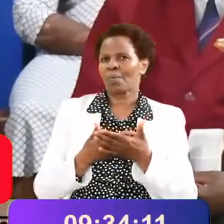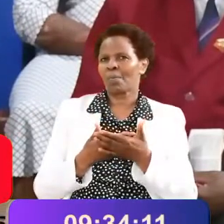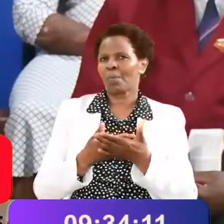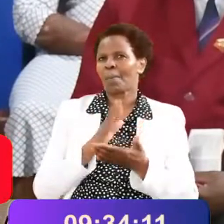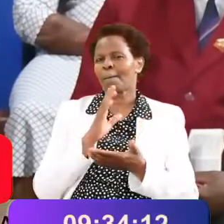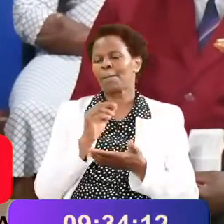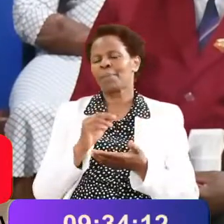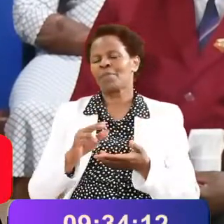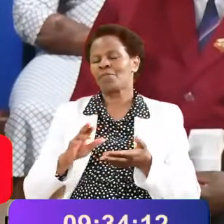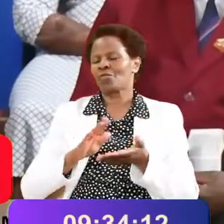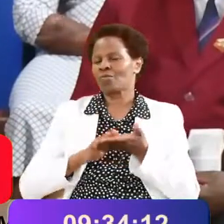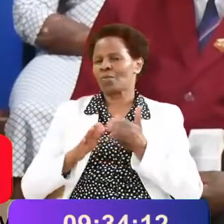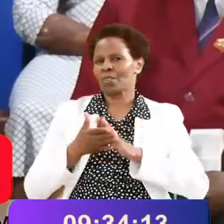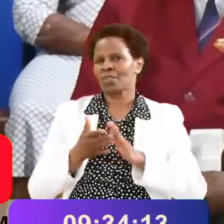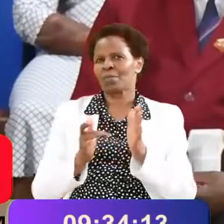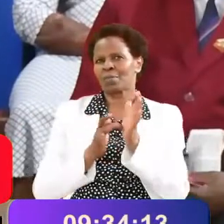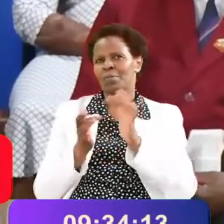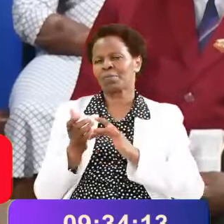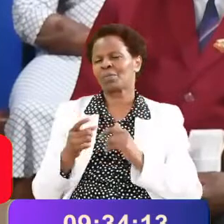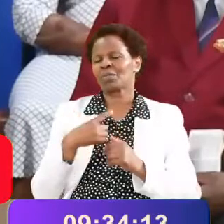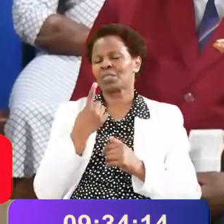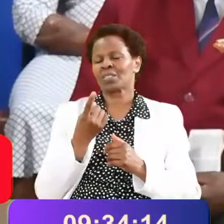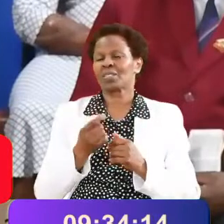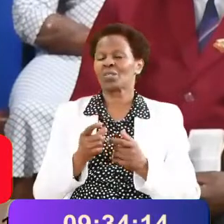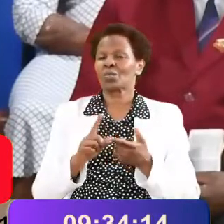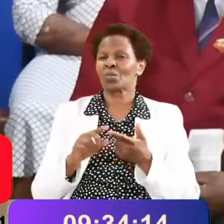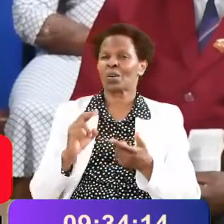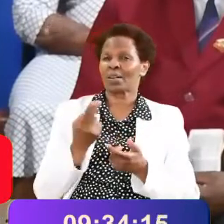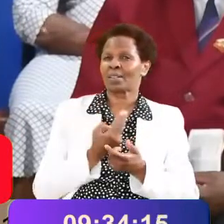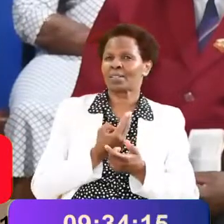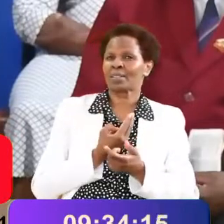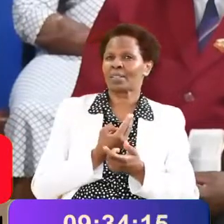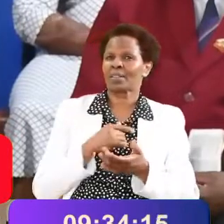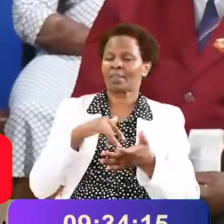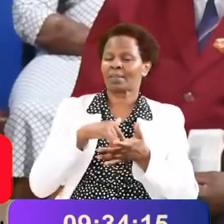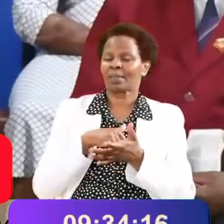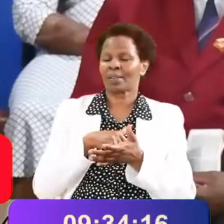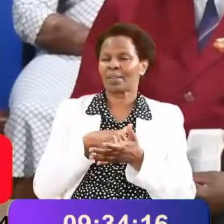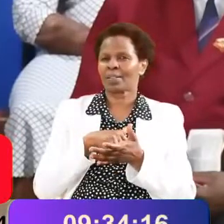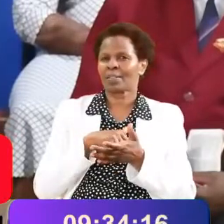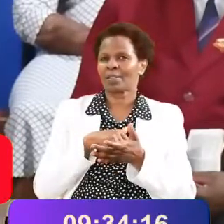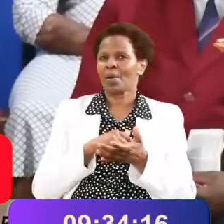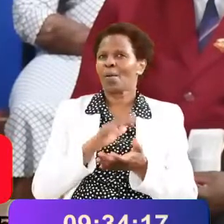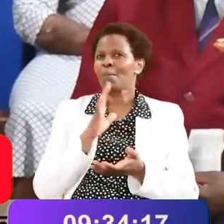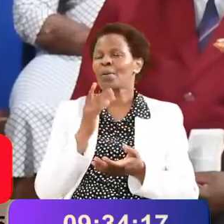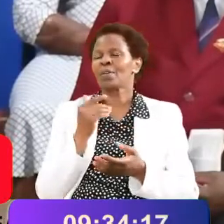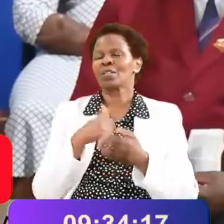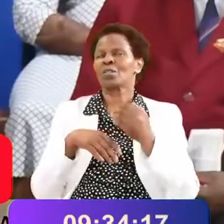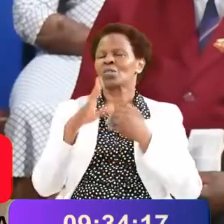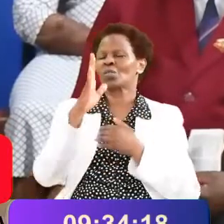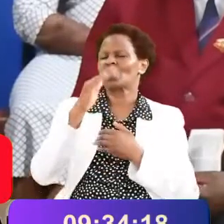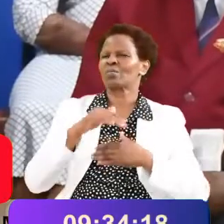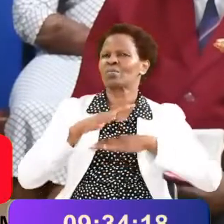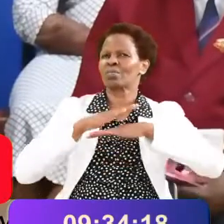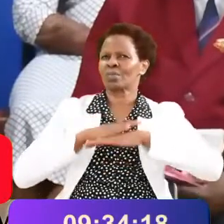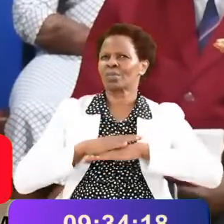important. So as the Bible is telling us, as the theme is talking to us, that godliness and contentment builds reconciliation. So